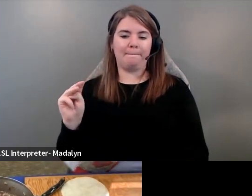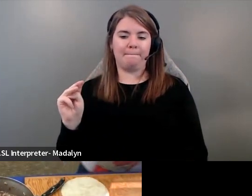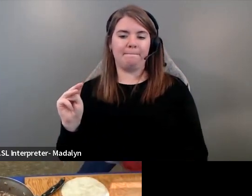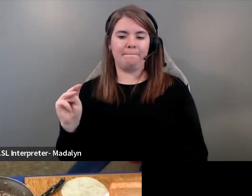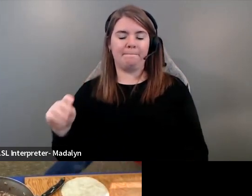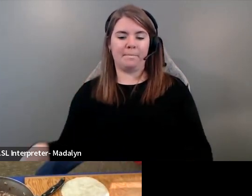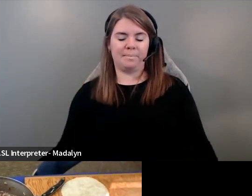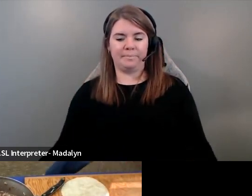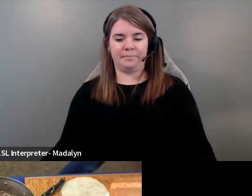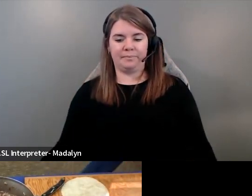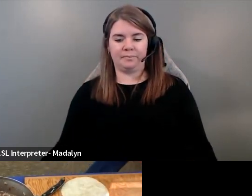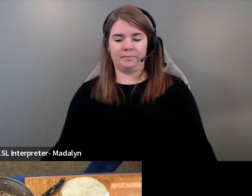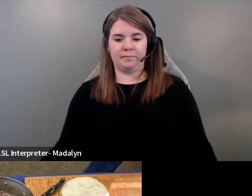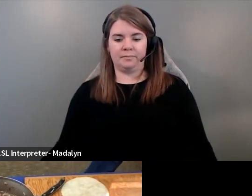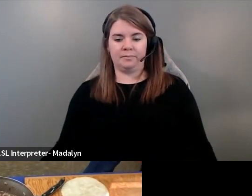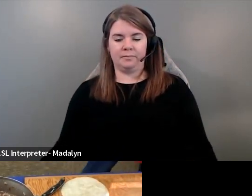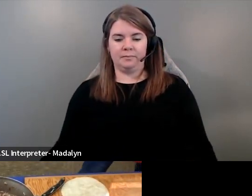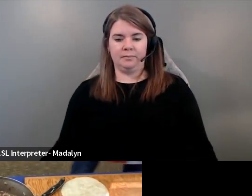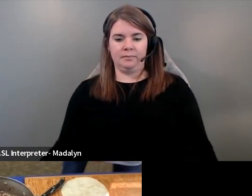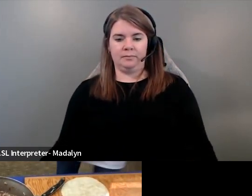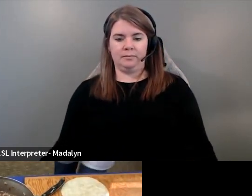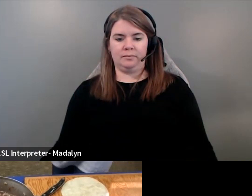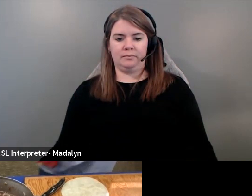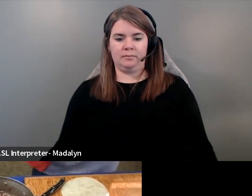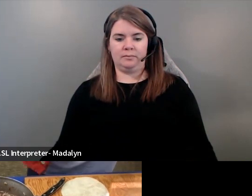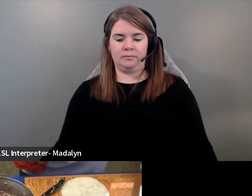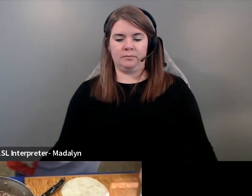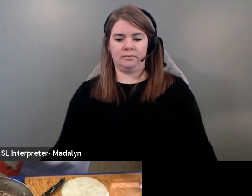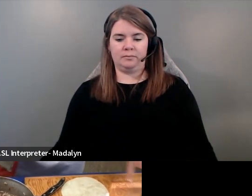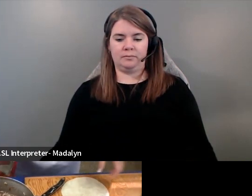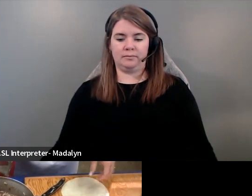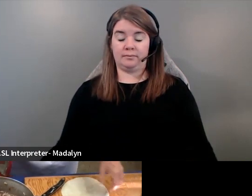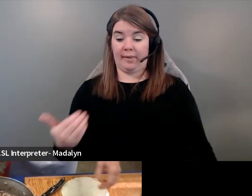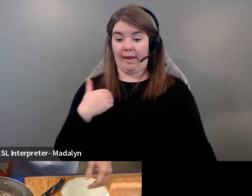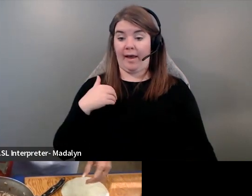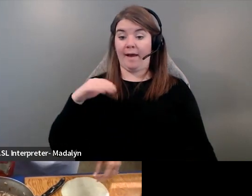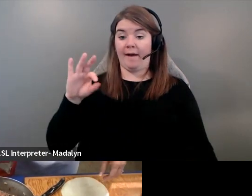I've got 2 going right there. And I've got some tin foil.